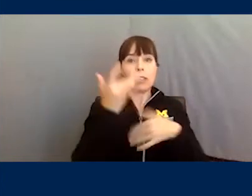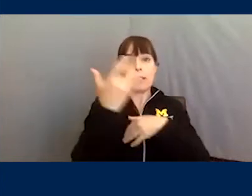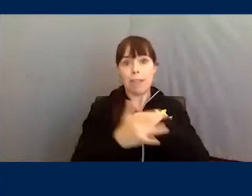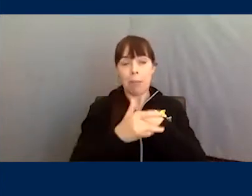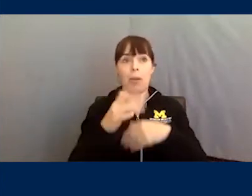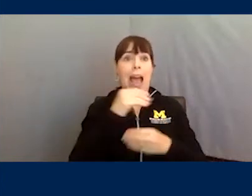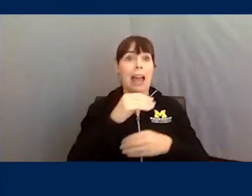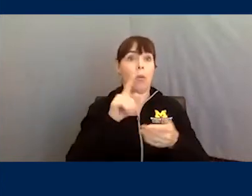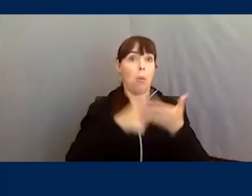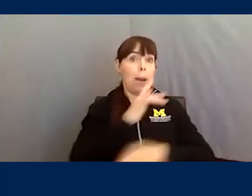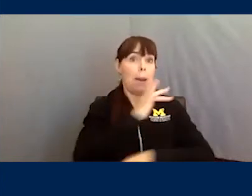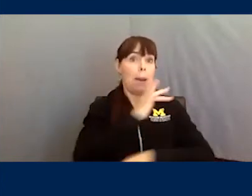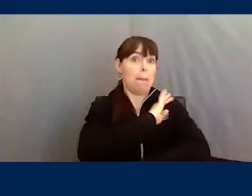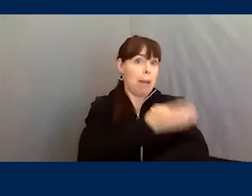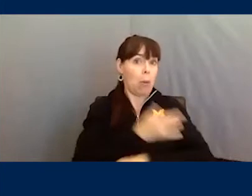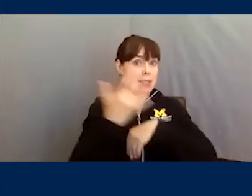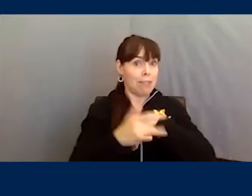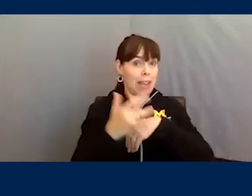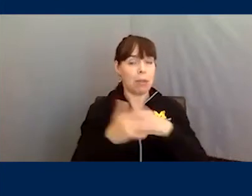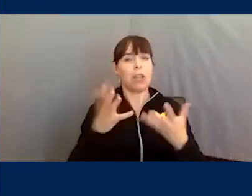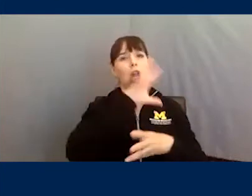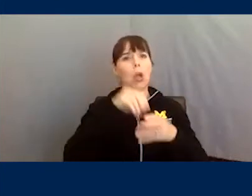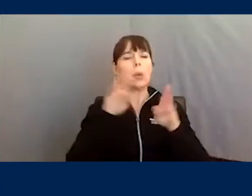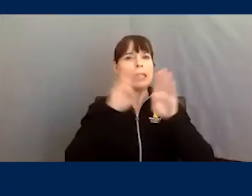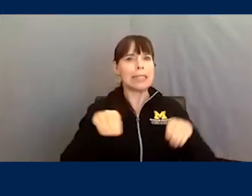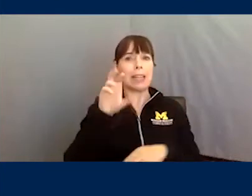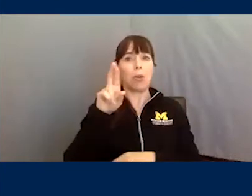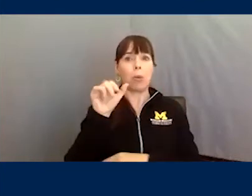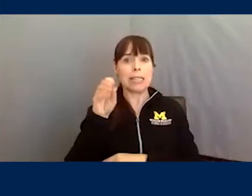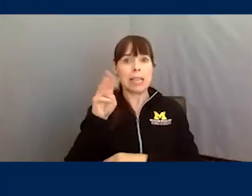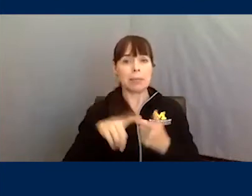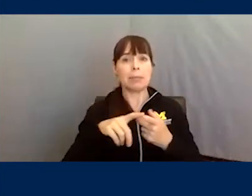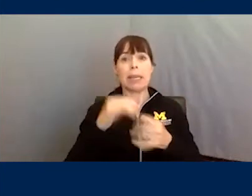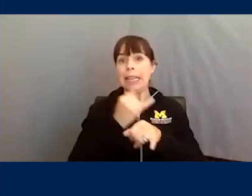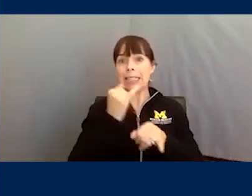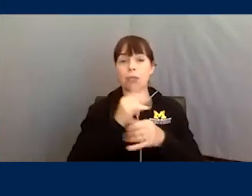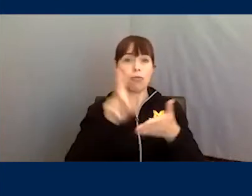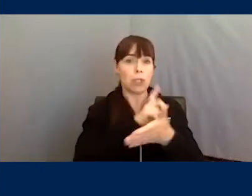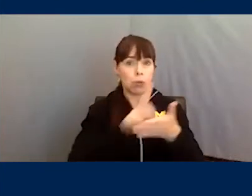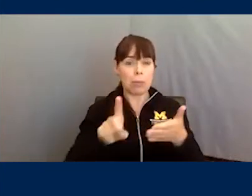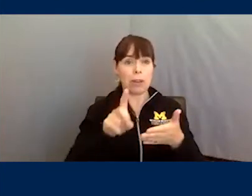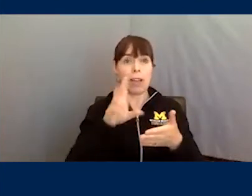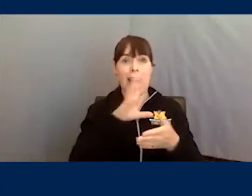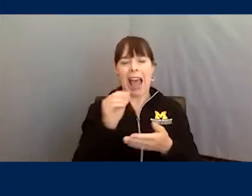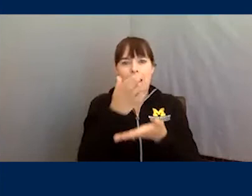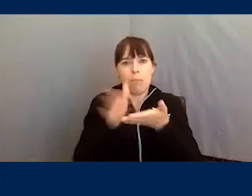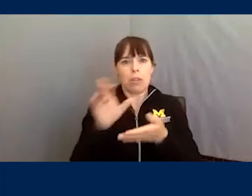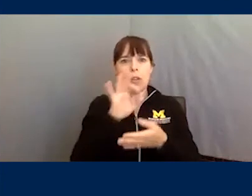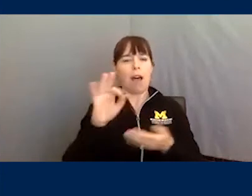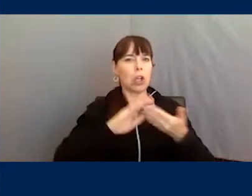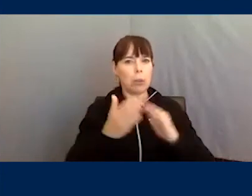power in our society. And this includes systemic racism, institutional discrimination, and the marginalization of